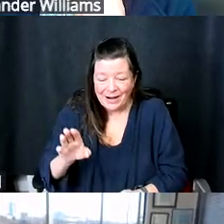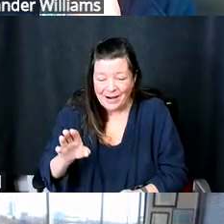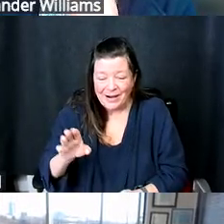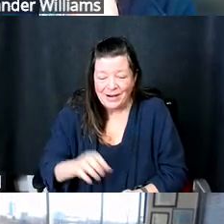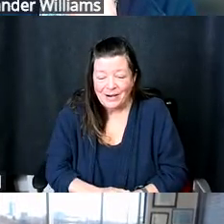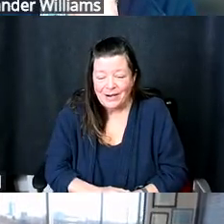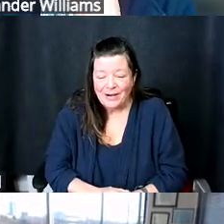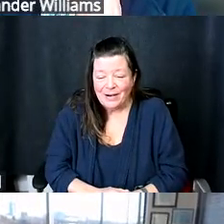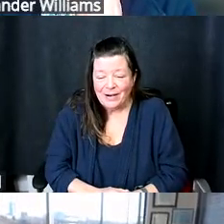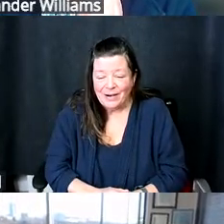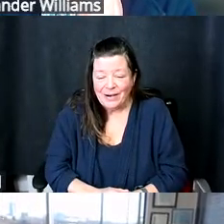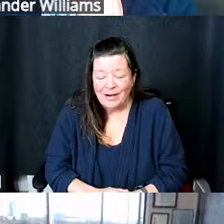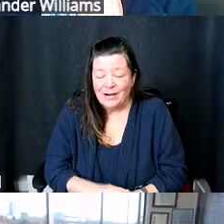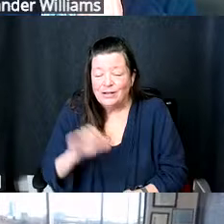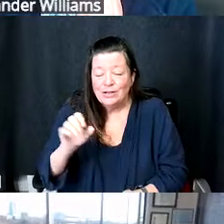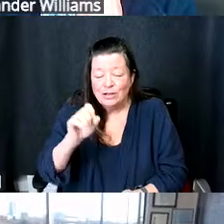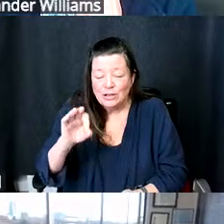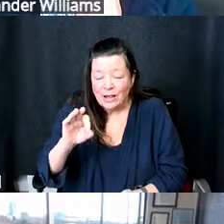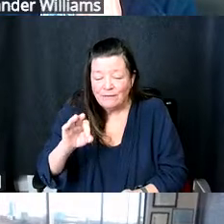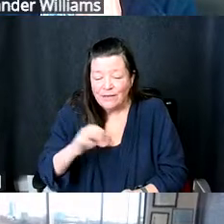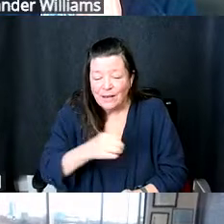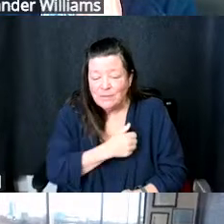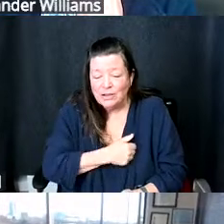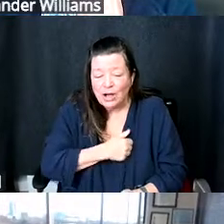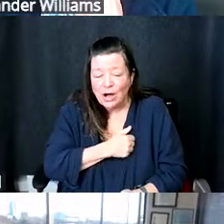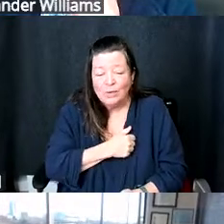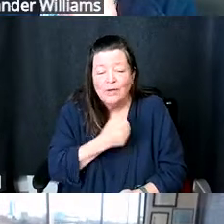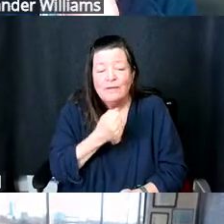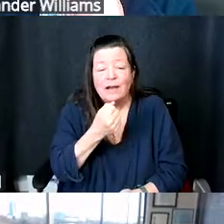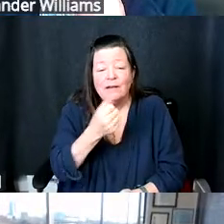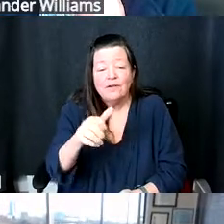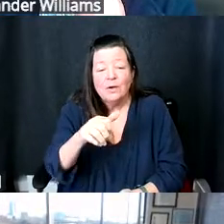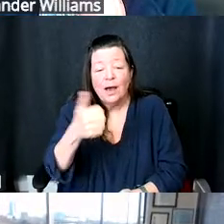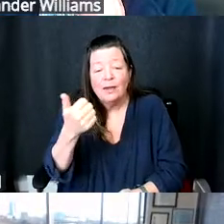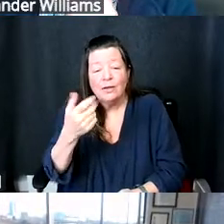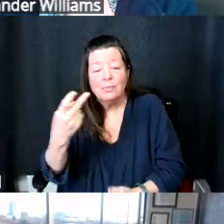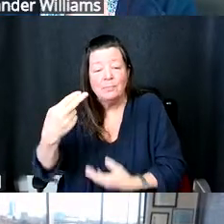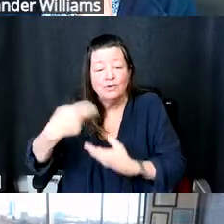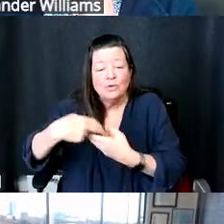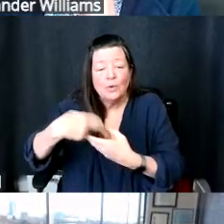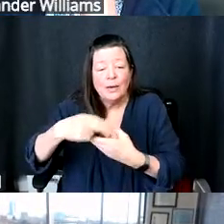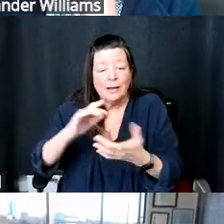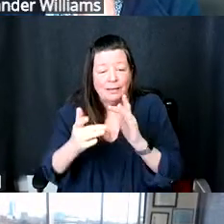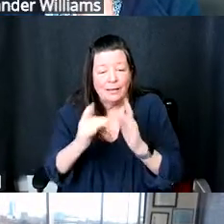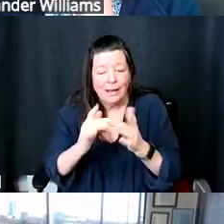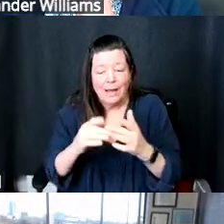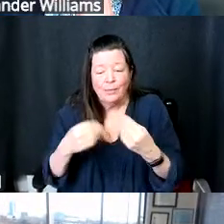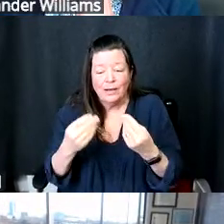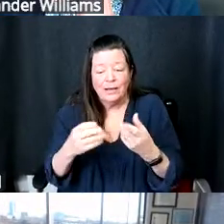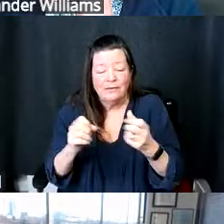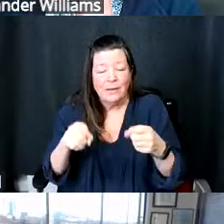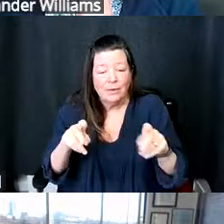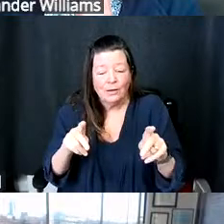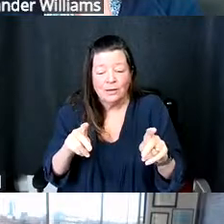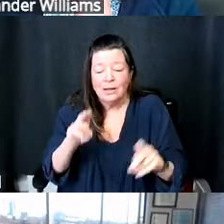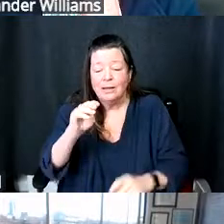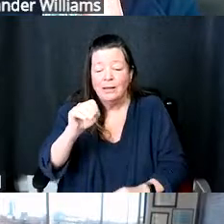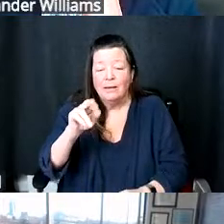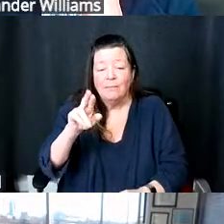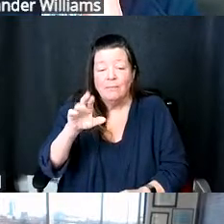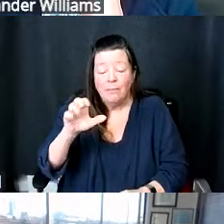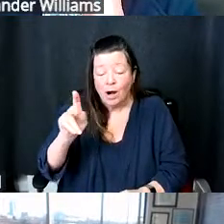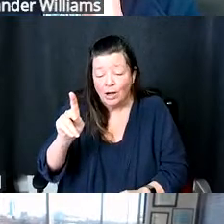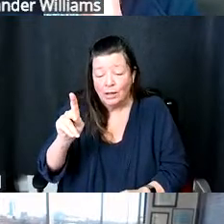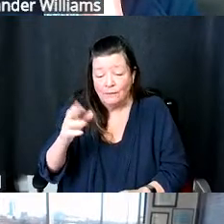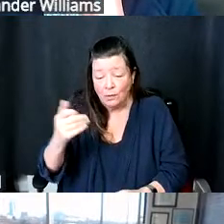Okay. Sorry, Jonah, we've had a couple other folks join here online. I just wanted to give them an opportunity. Marcus, if you'd like to